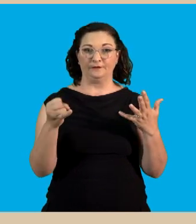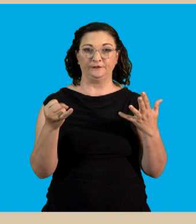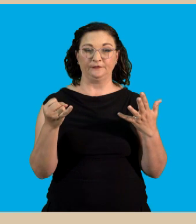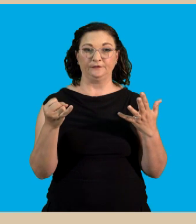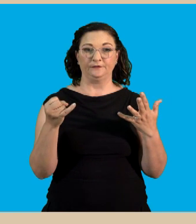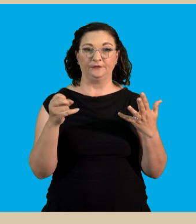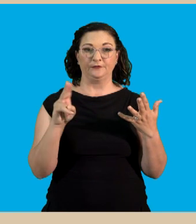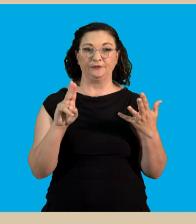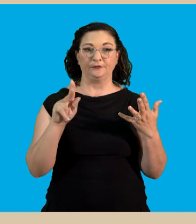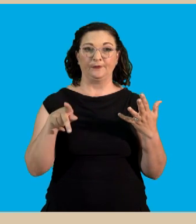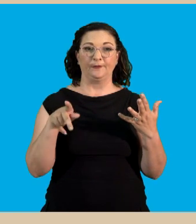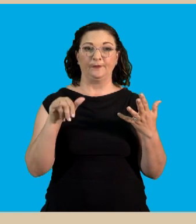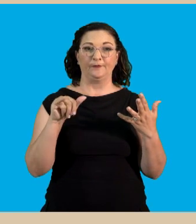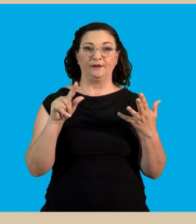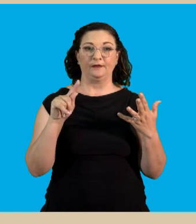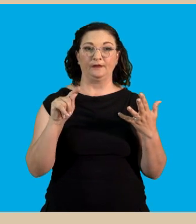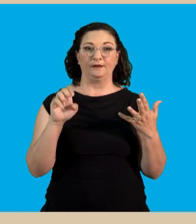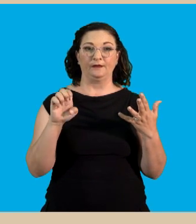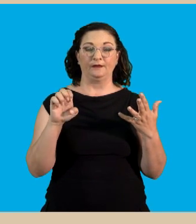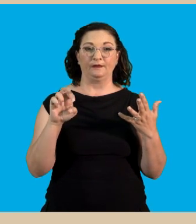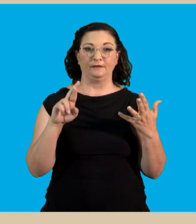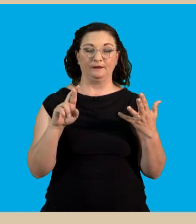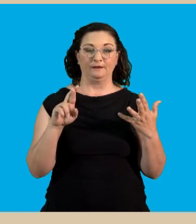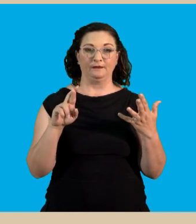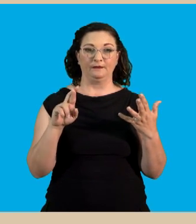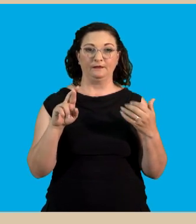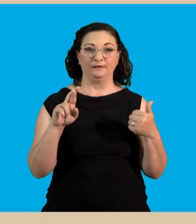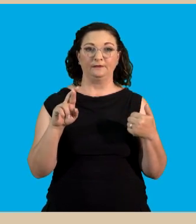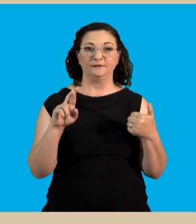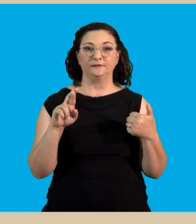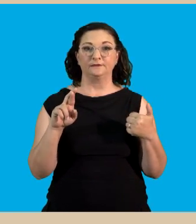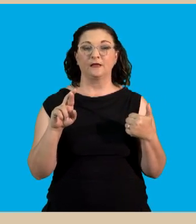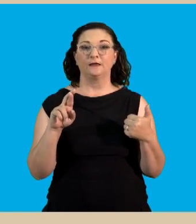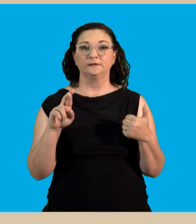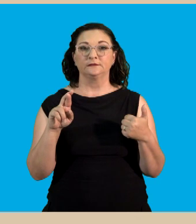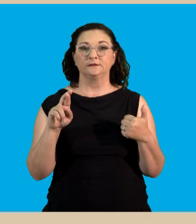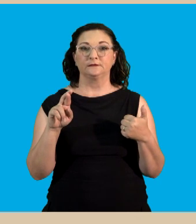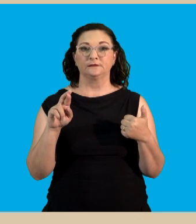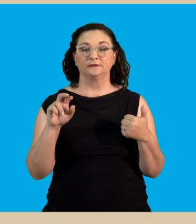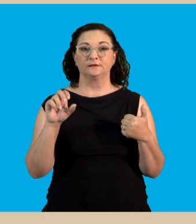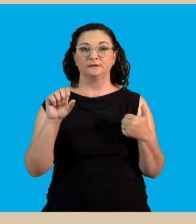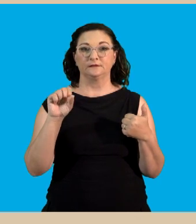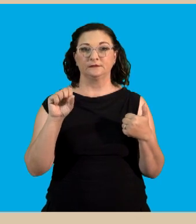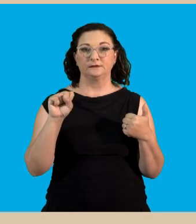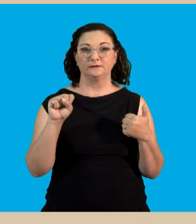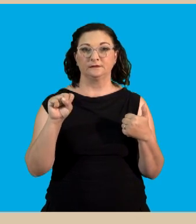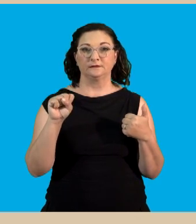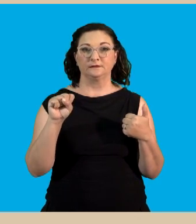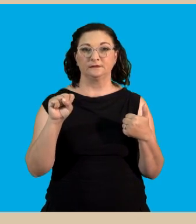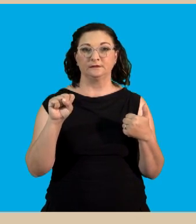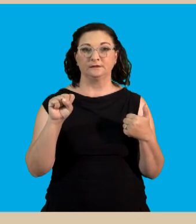there will be Jupiter, and served there, that S would be